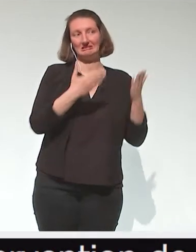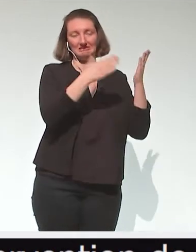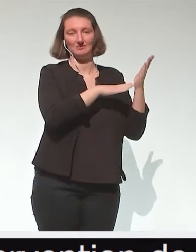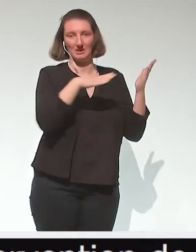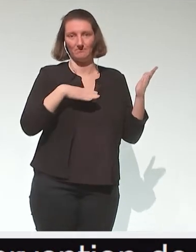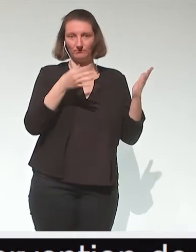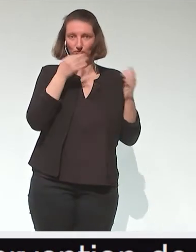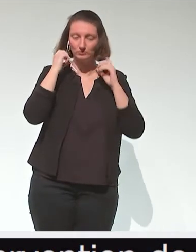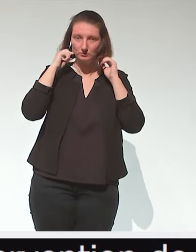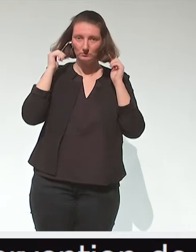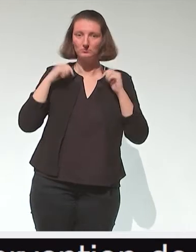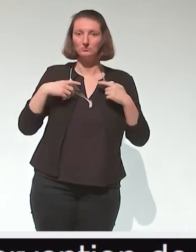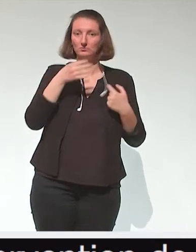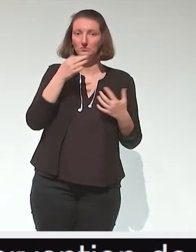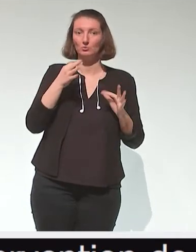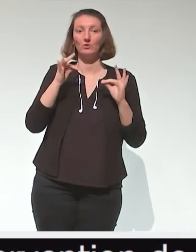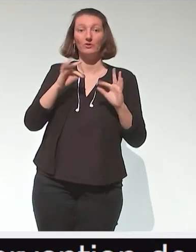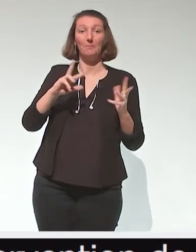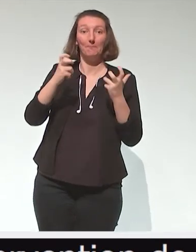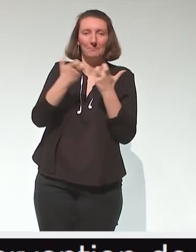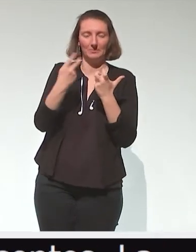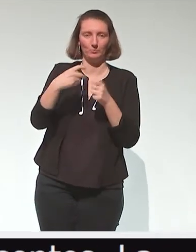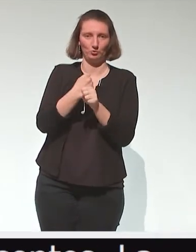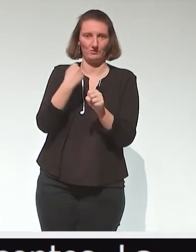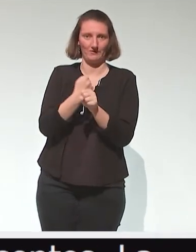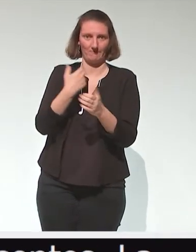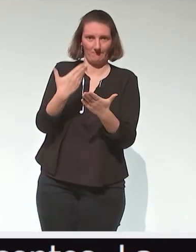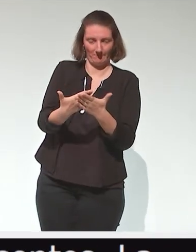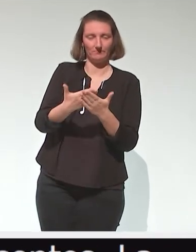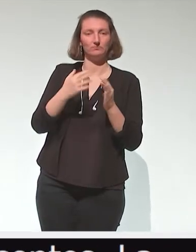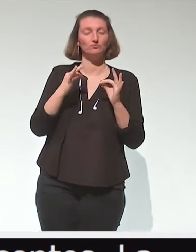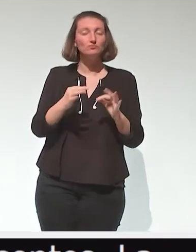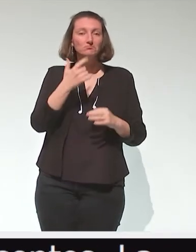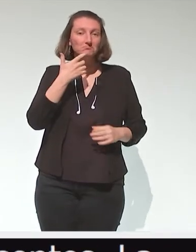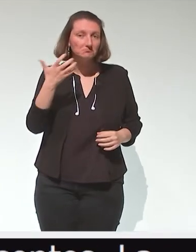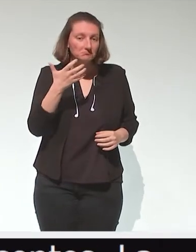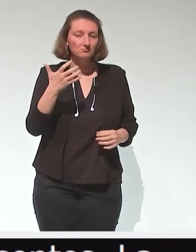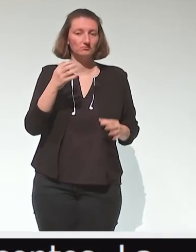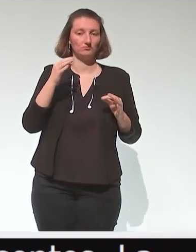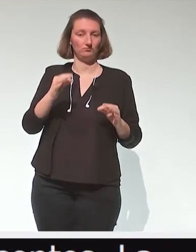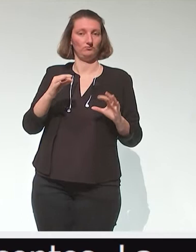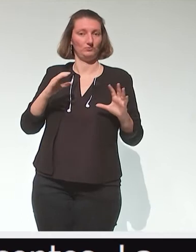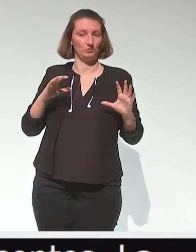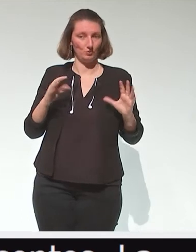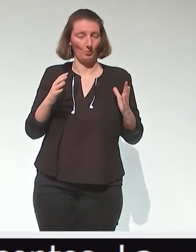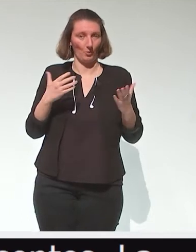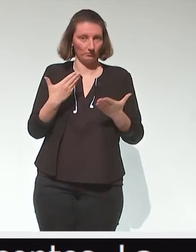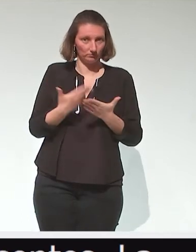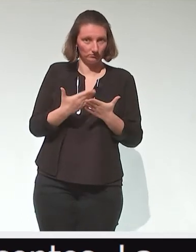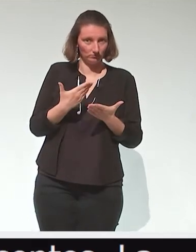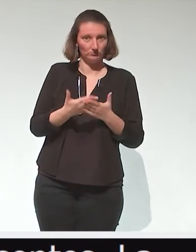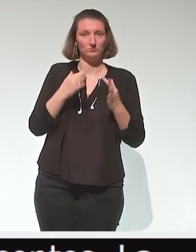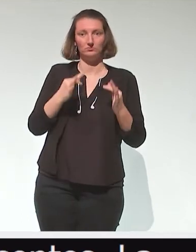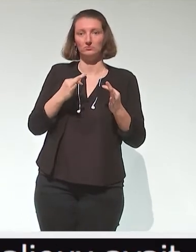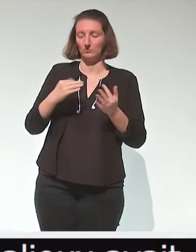in line with what Minister Karine Lallieu said about the need to